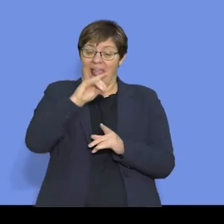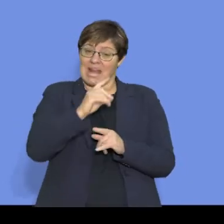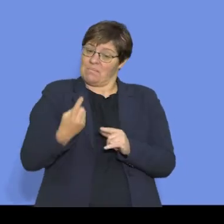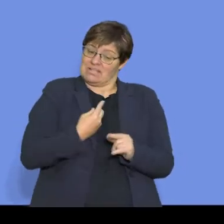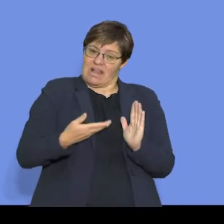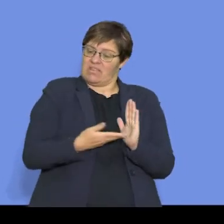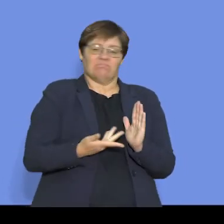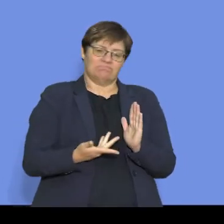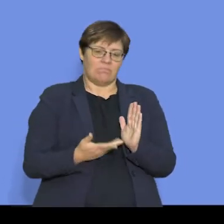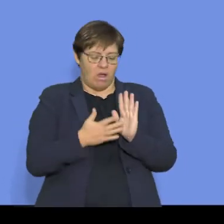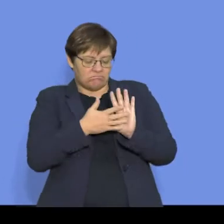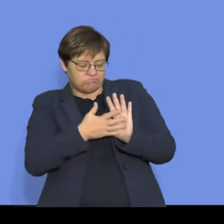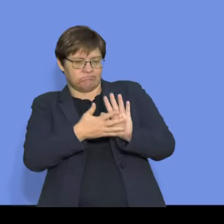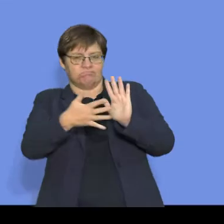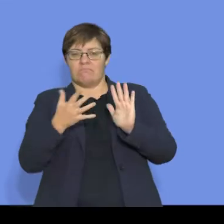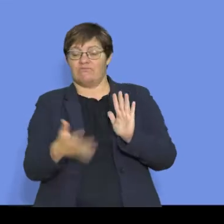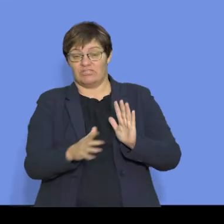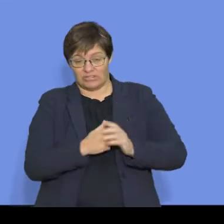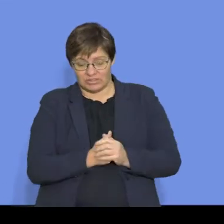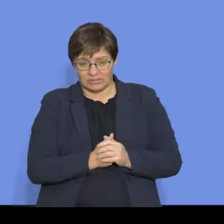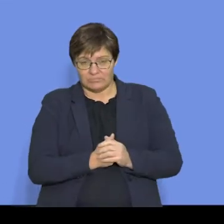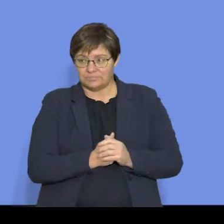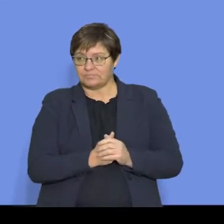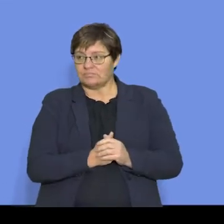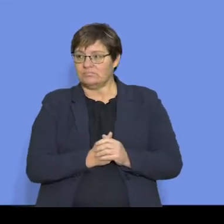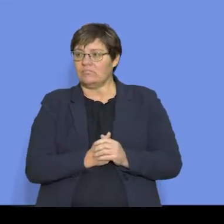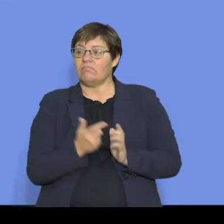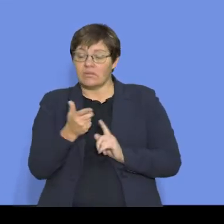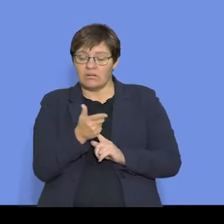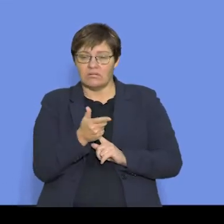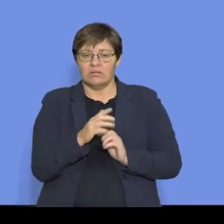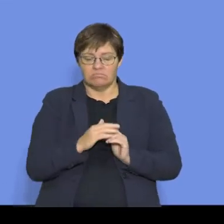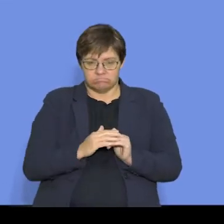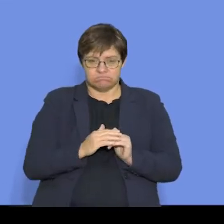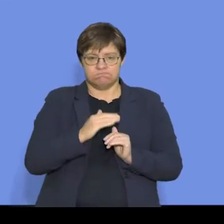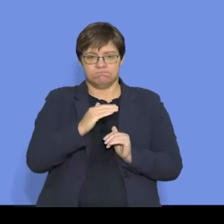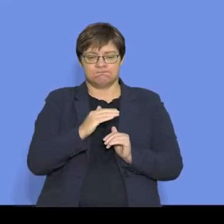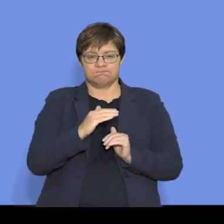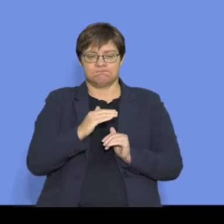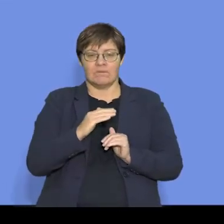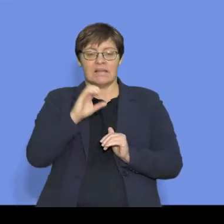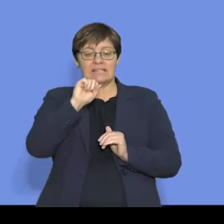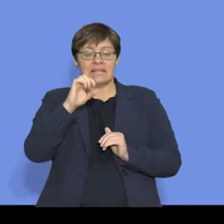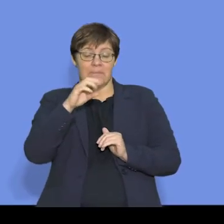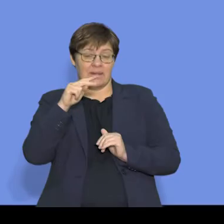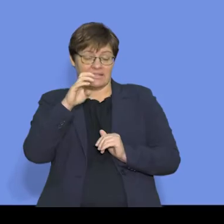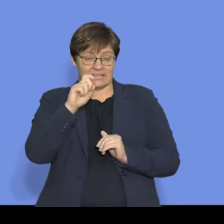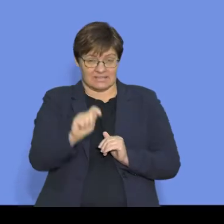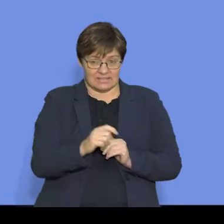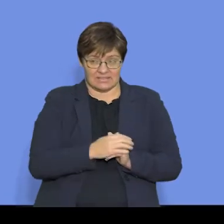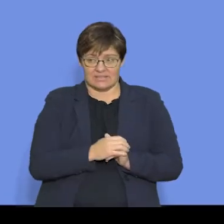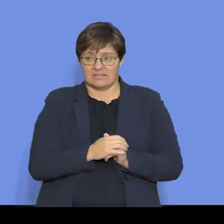actual animal that was there. Then, if that hollow gets filled with